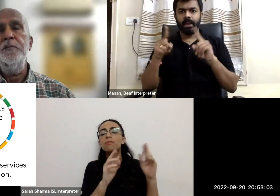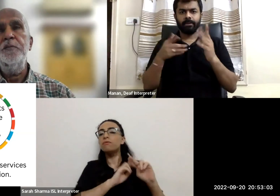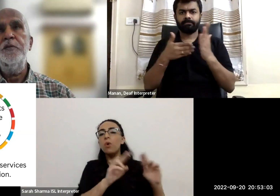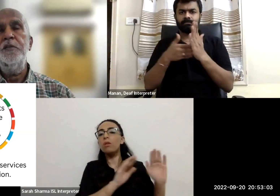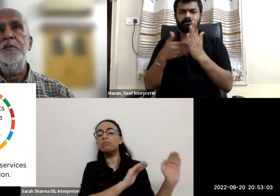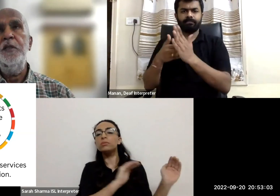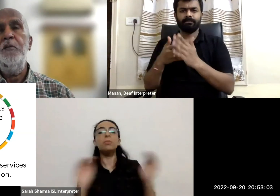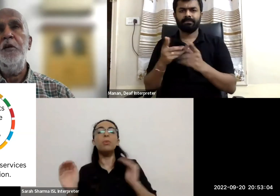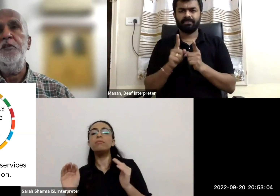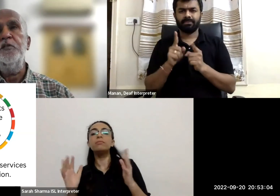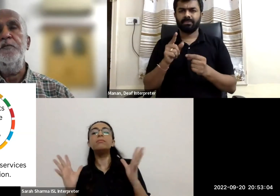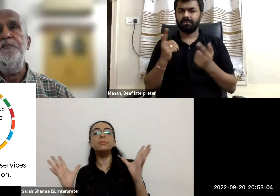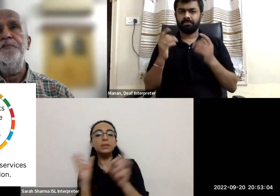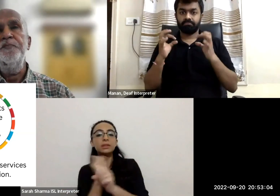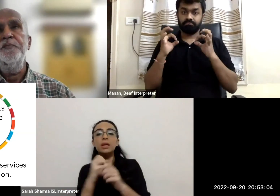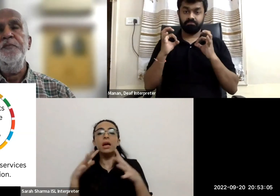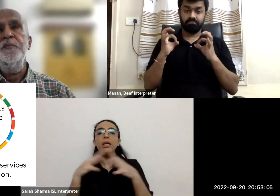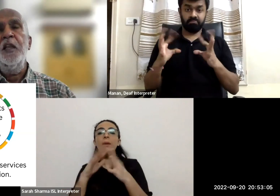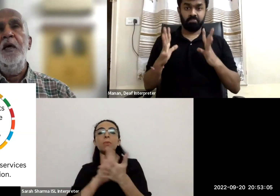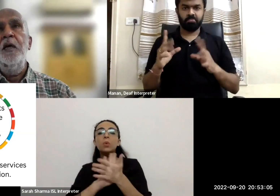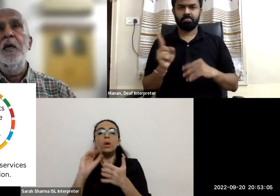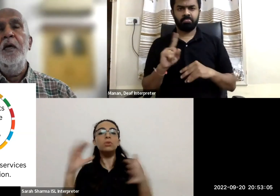from WHO.